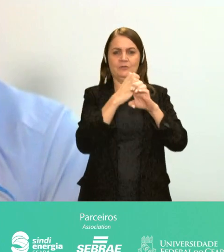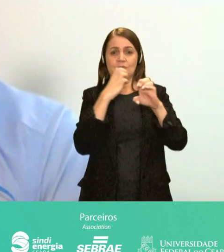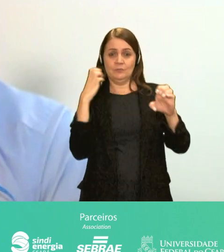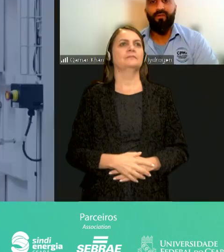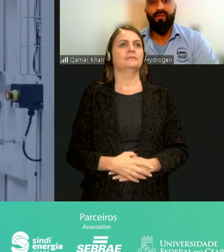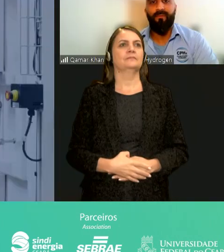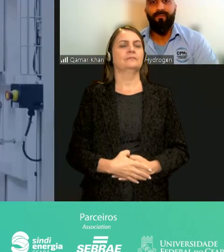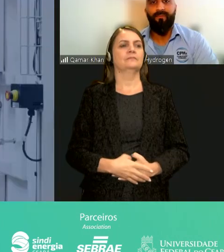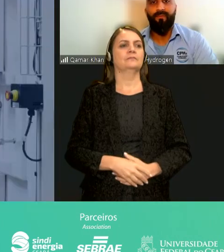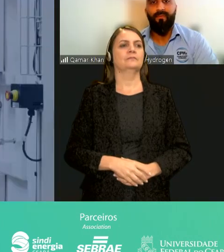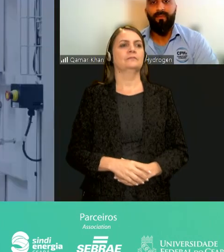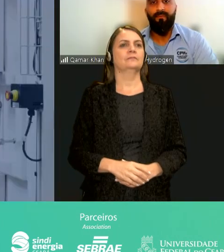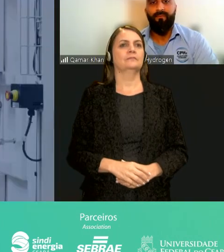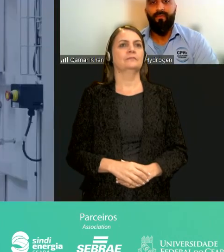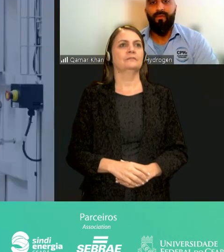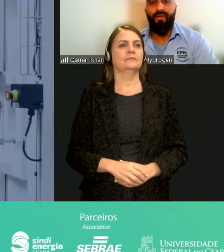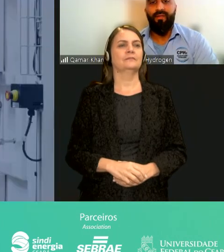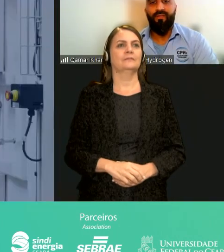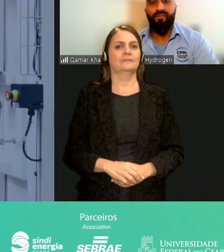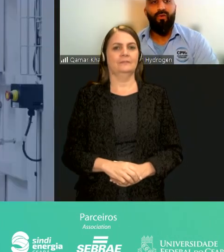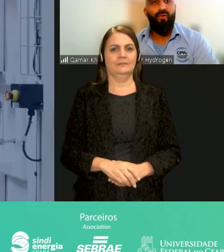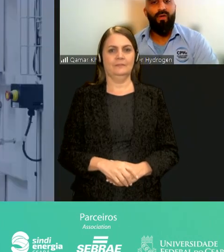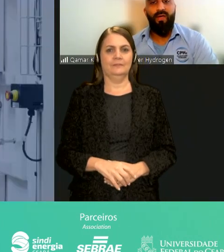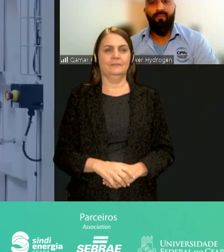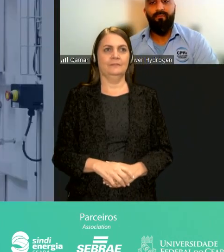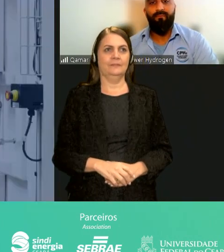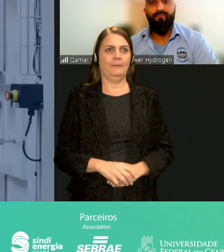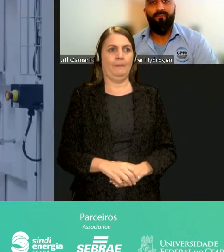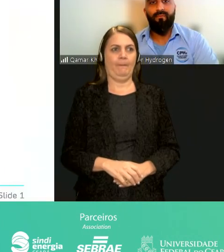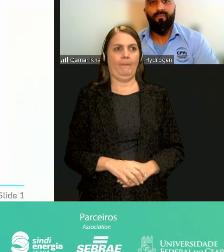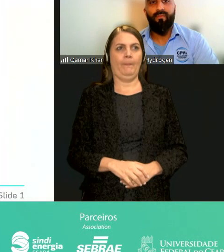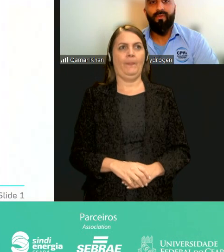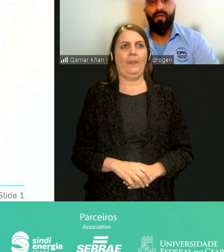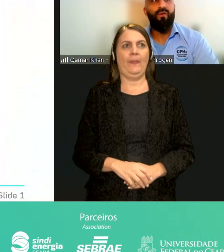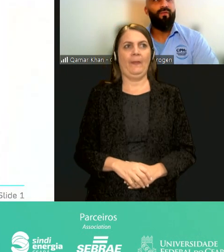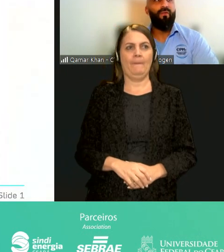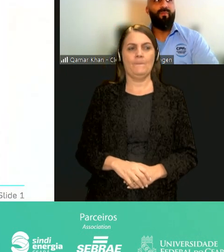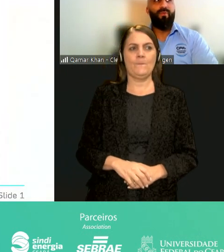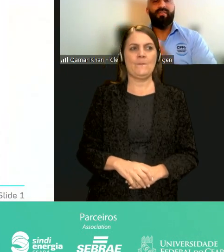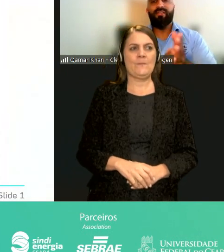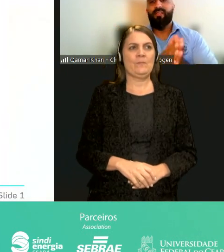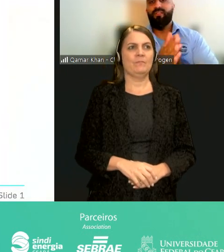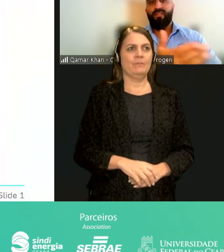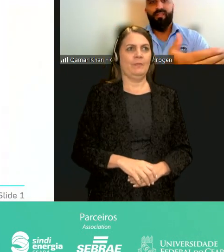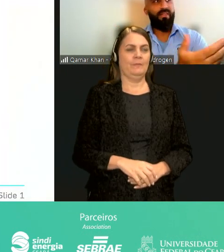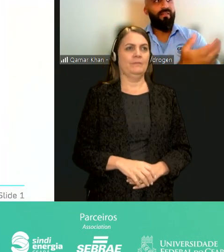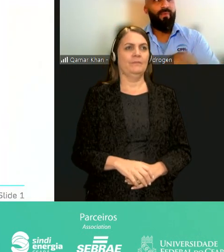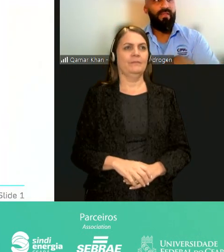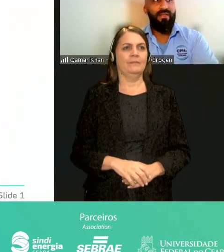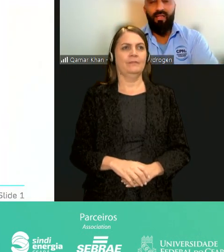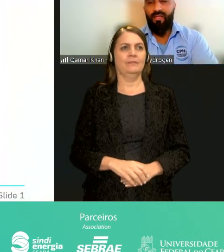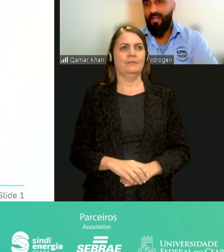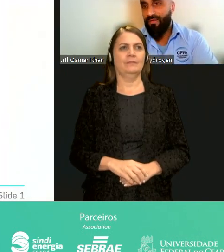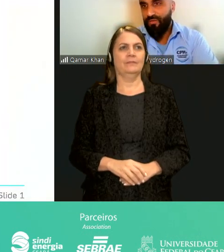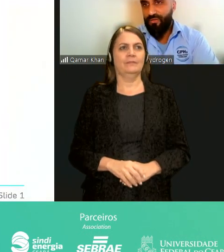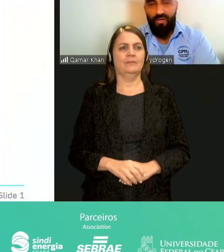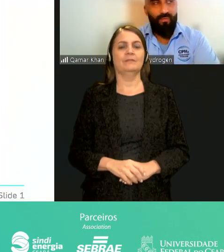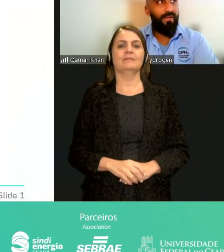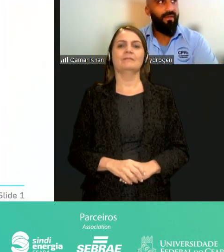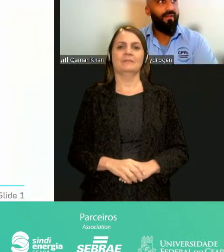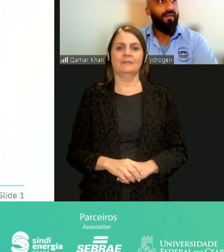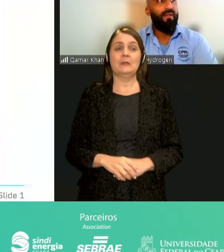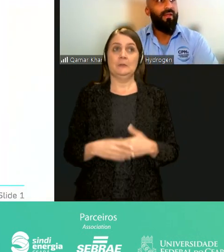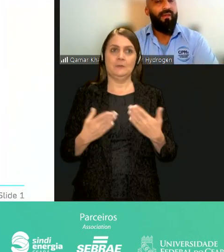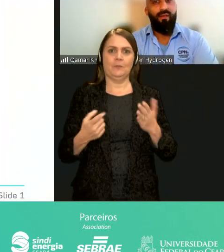com isso. Right, so an overview of the presentation is basically I'll introduce the